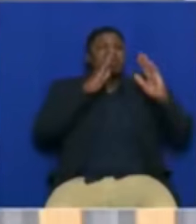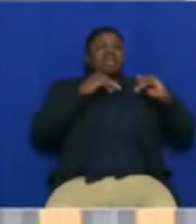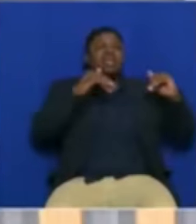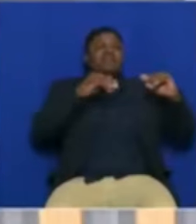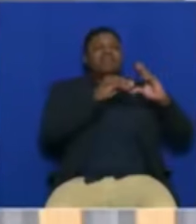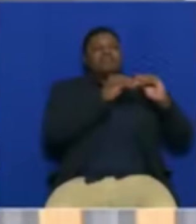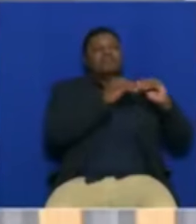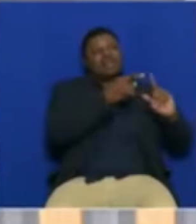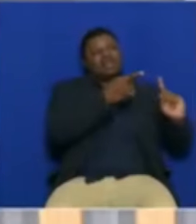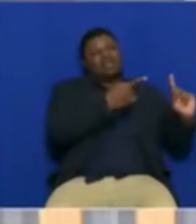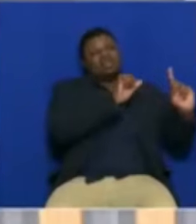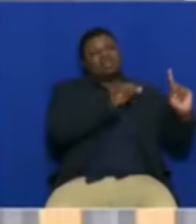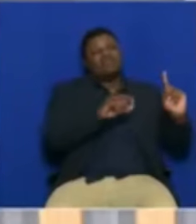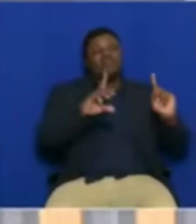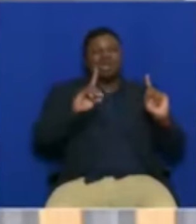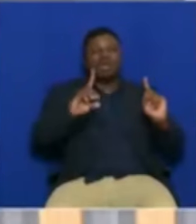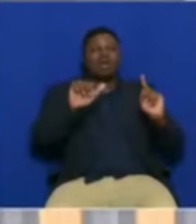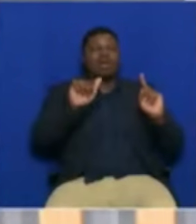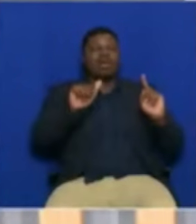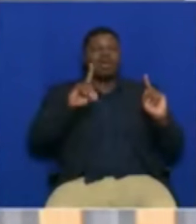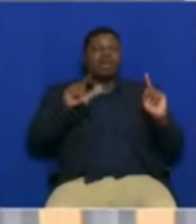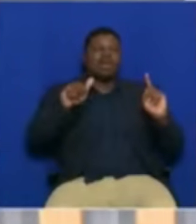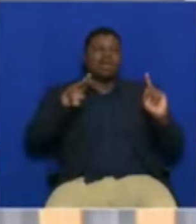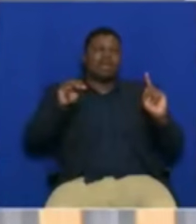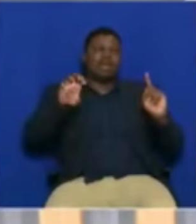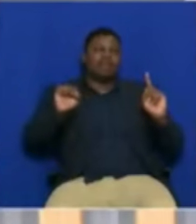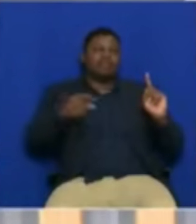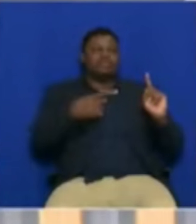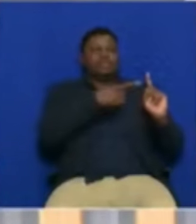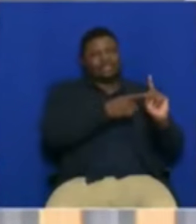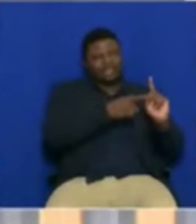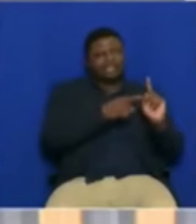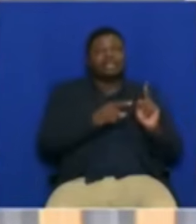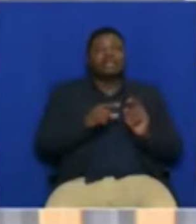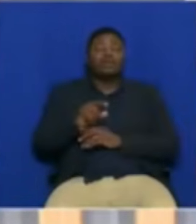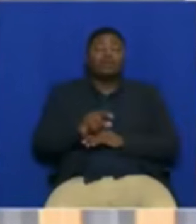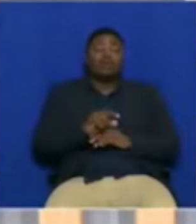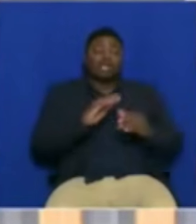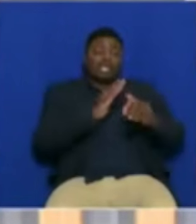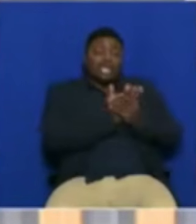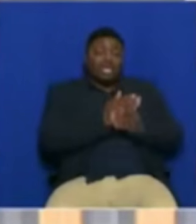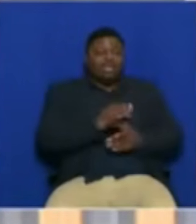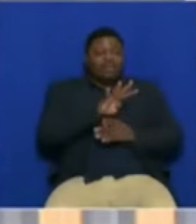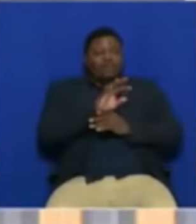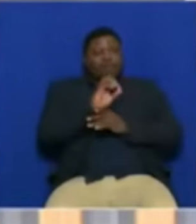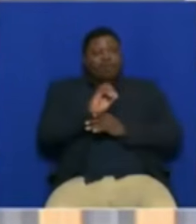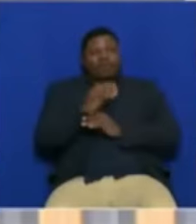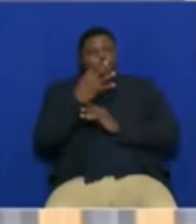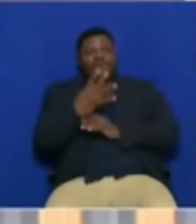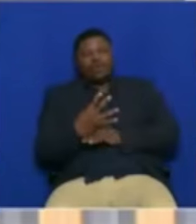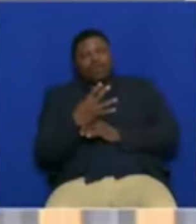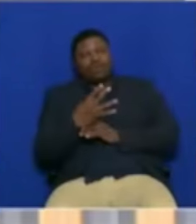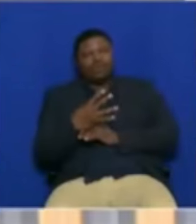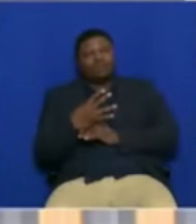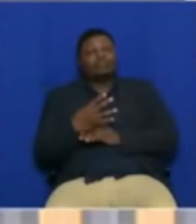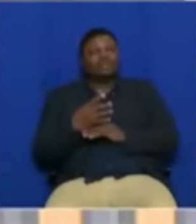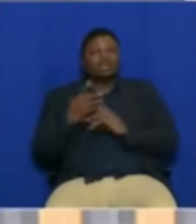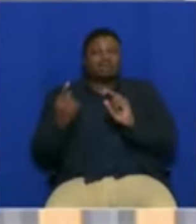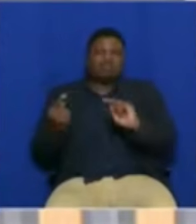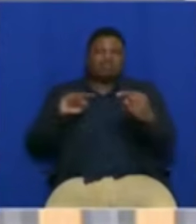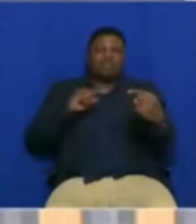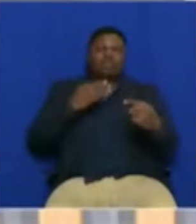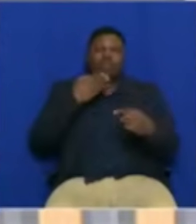in 404 is not against Lushaba. Sorry, I forget his rank. I don't mean